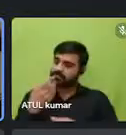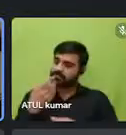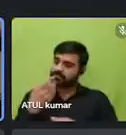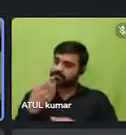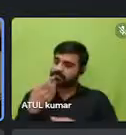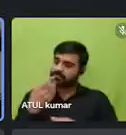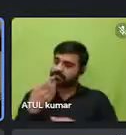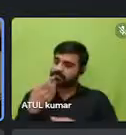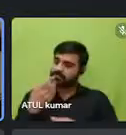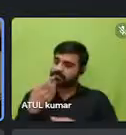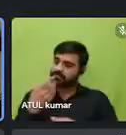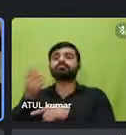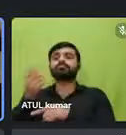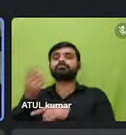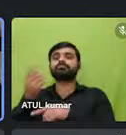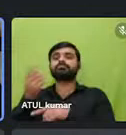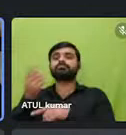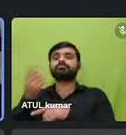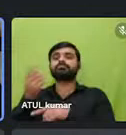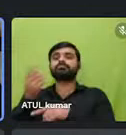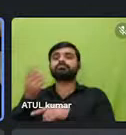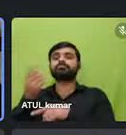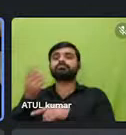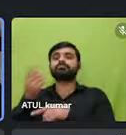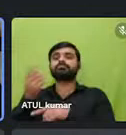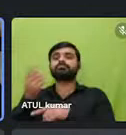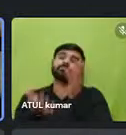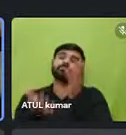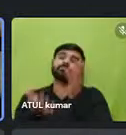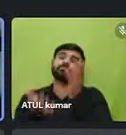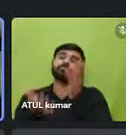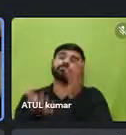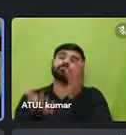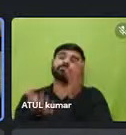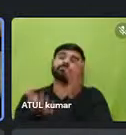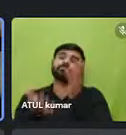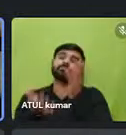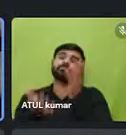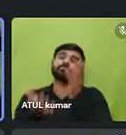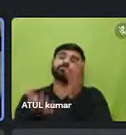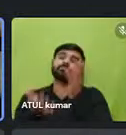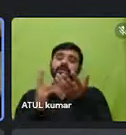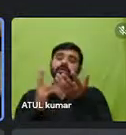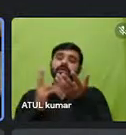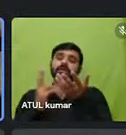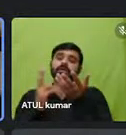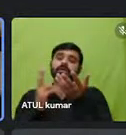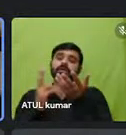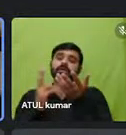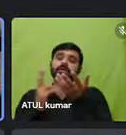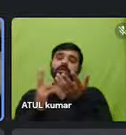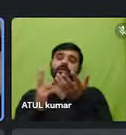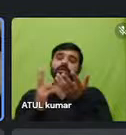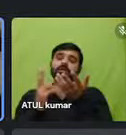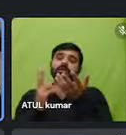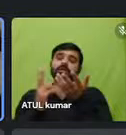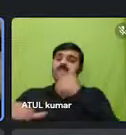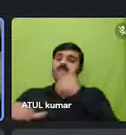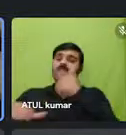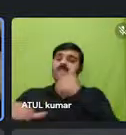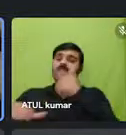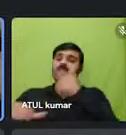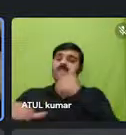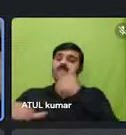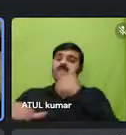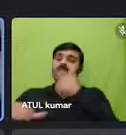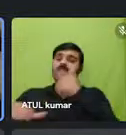for example, that their child will be delayed, but they'll end up, with normal levels of language ability. I